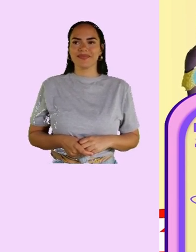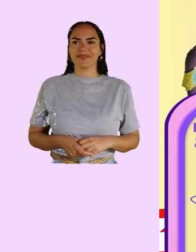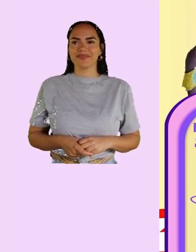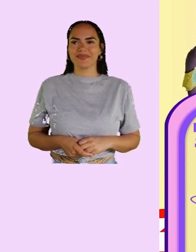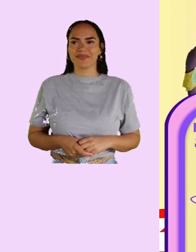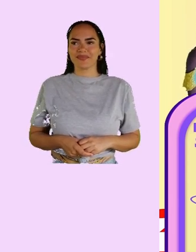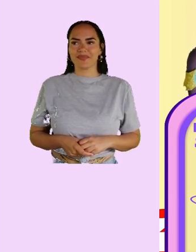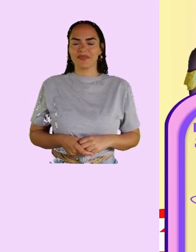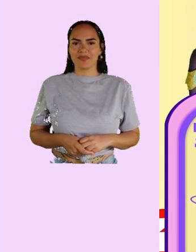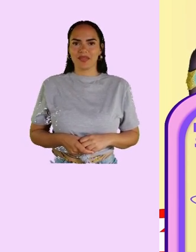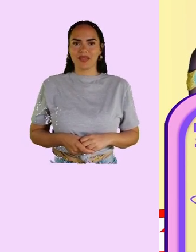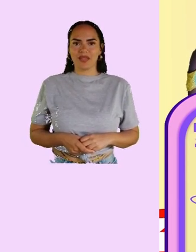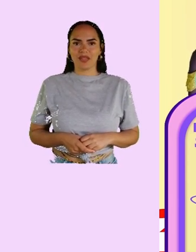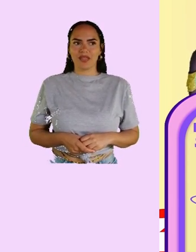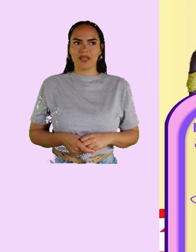Am I wrong?